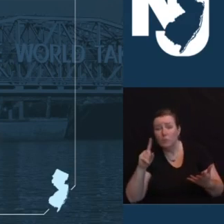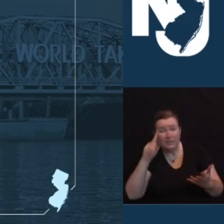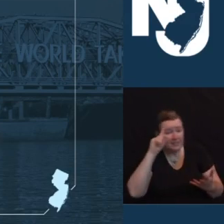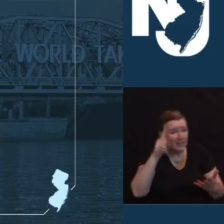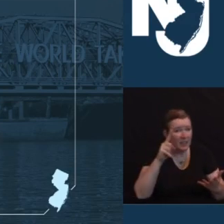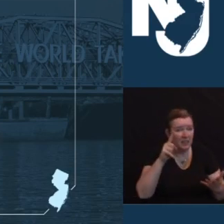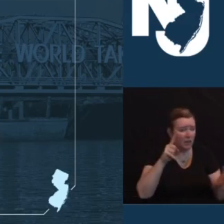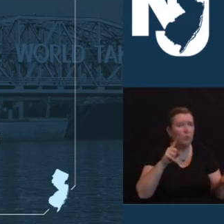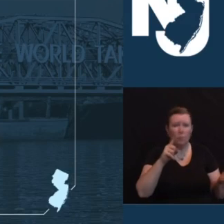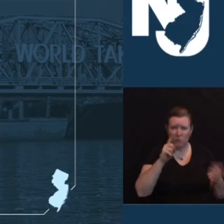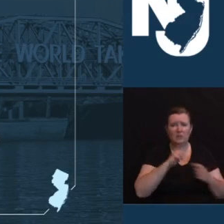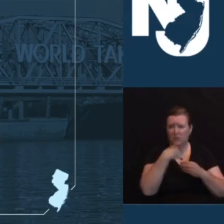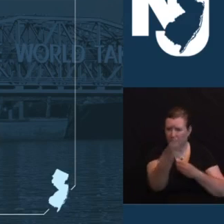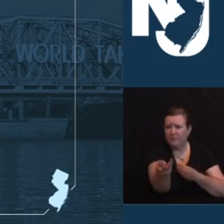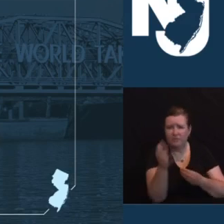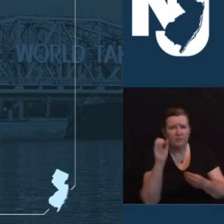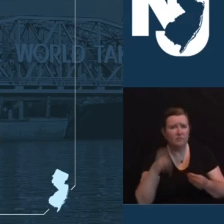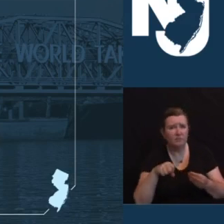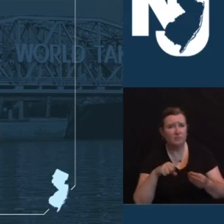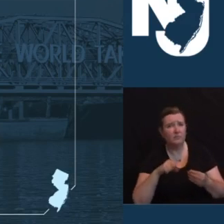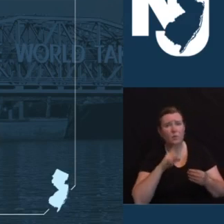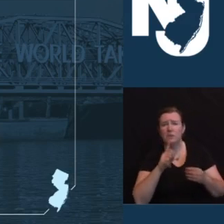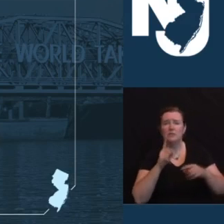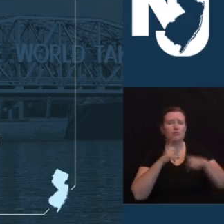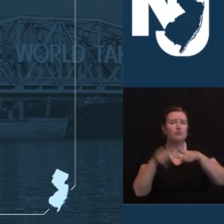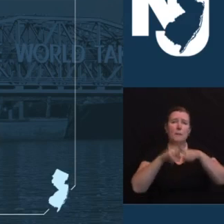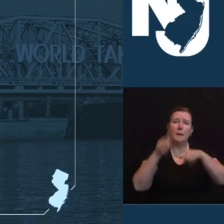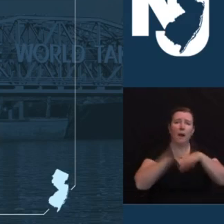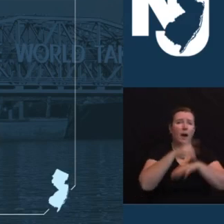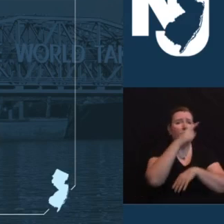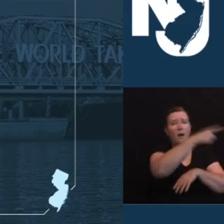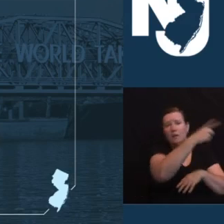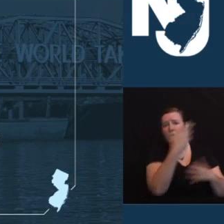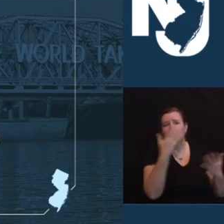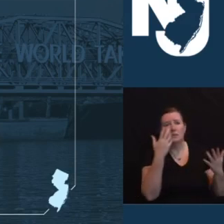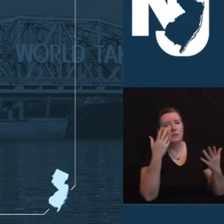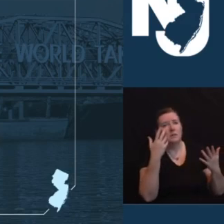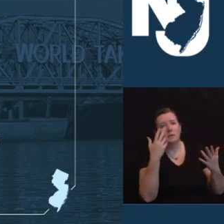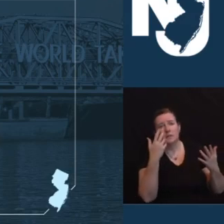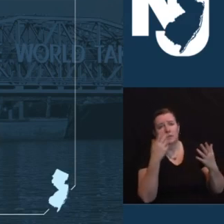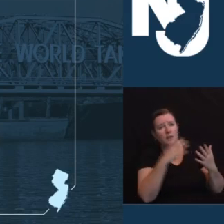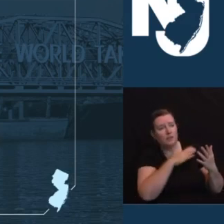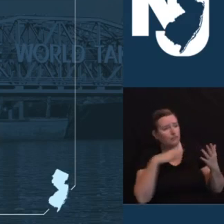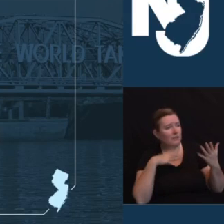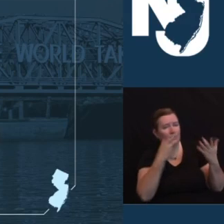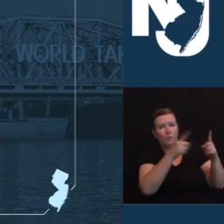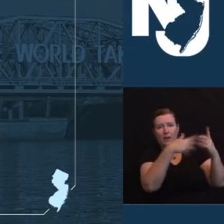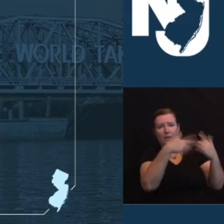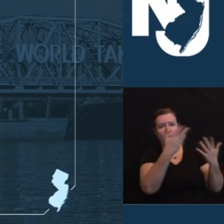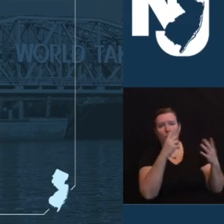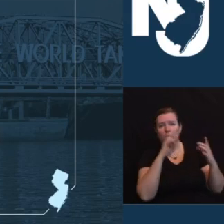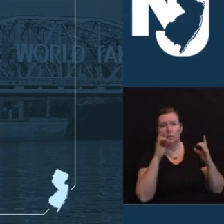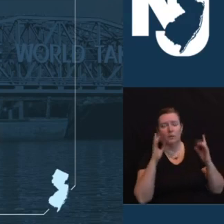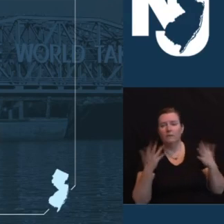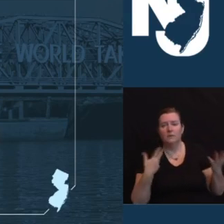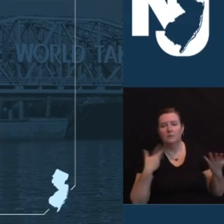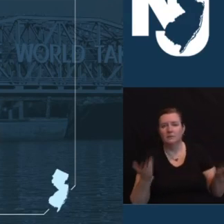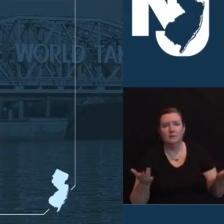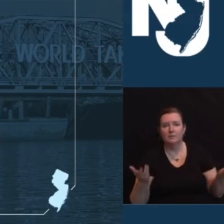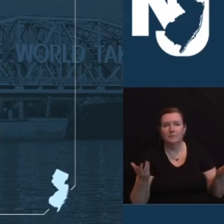you. But shame on Washington and what's going on right now. Just absolutely extraordinary. They weren't